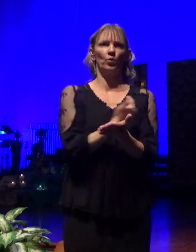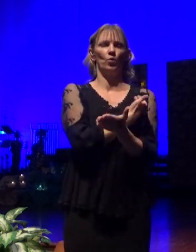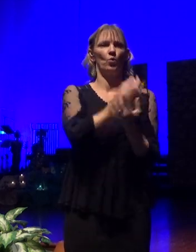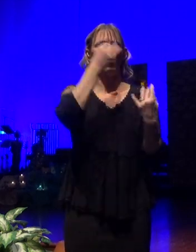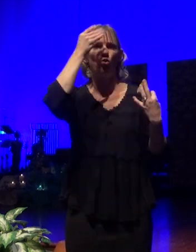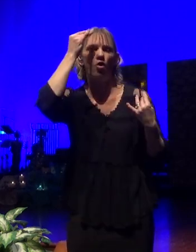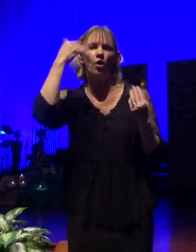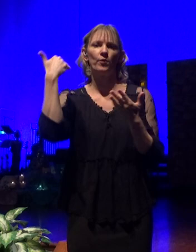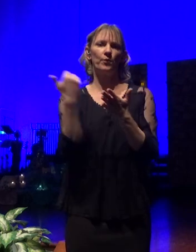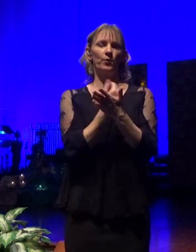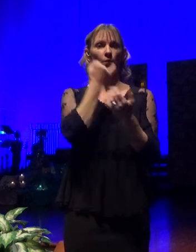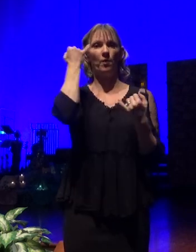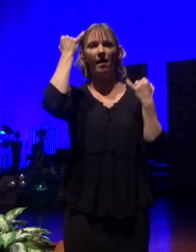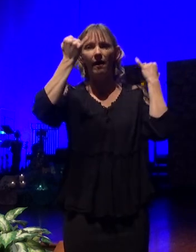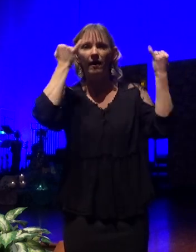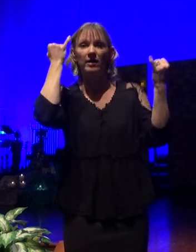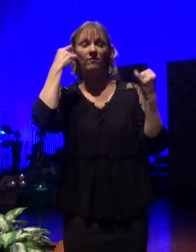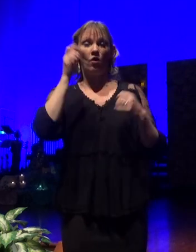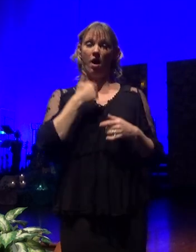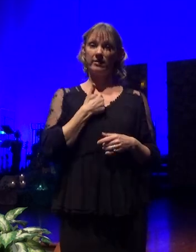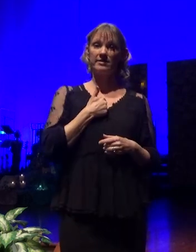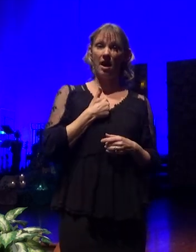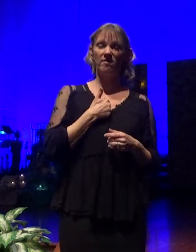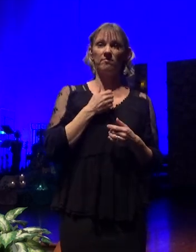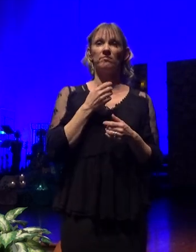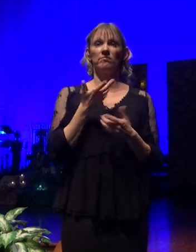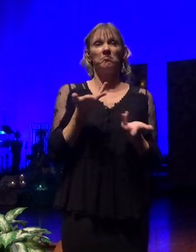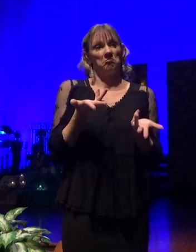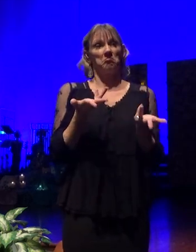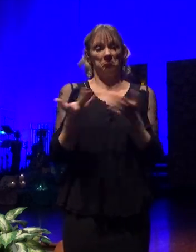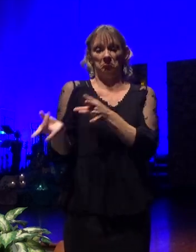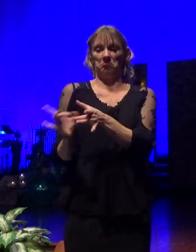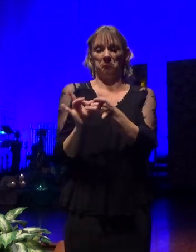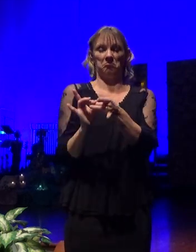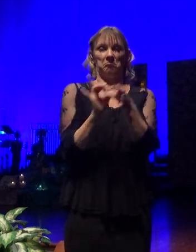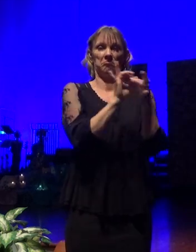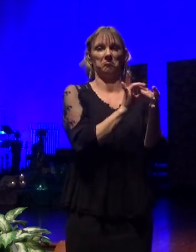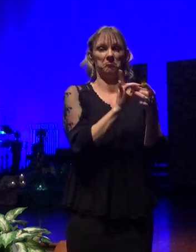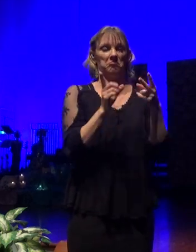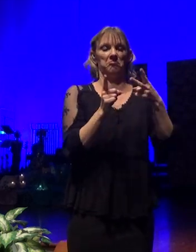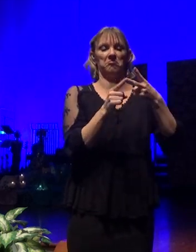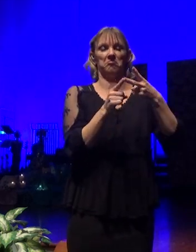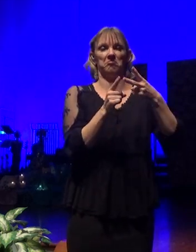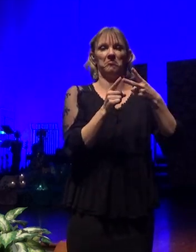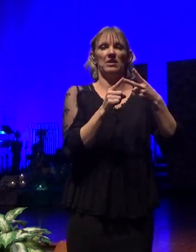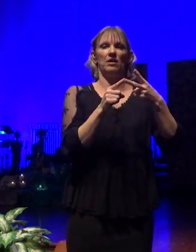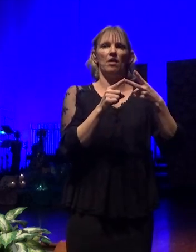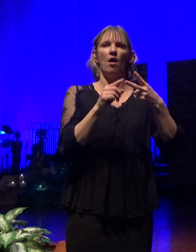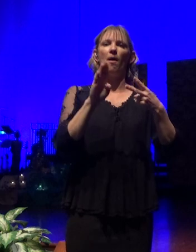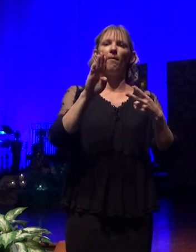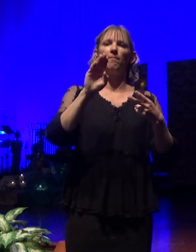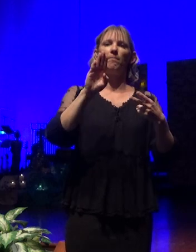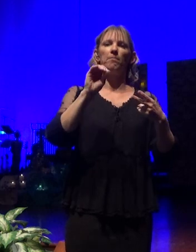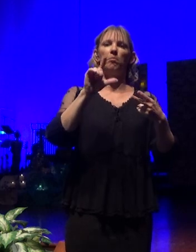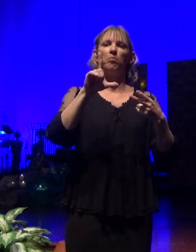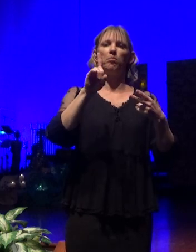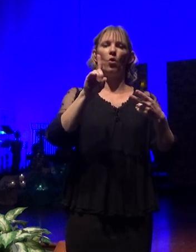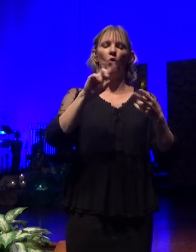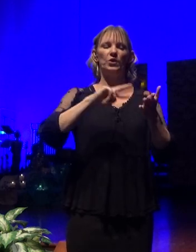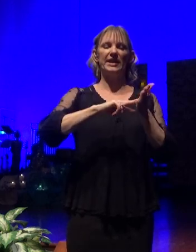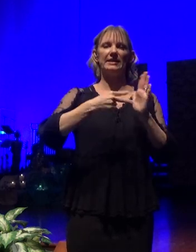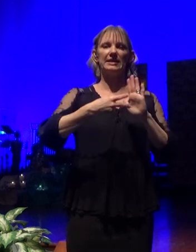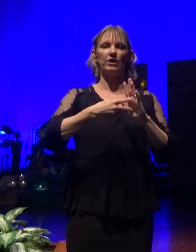new idea for ourselves, which is very related to my next one, which is bold intention. So